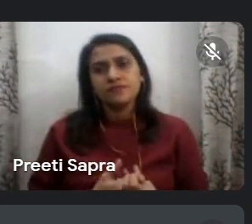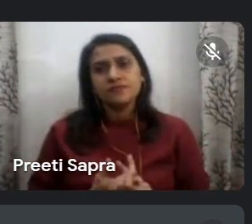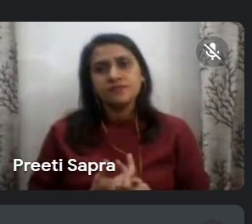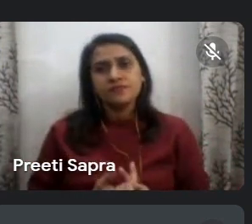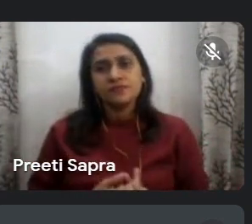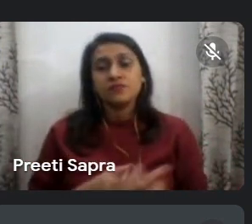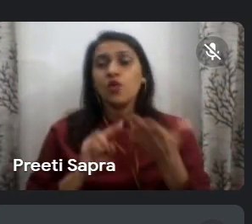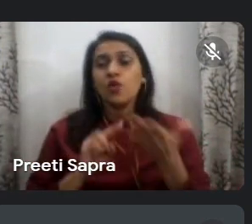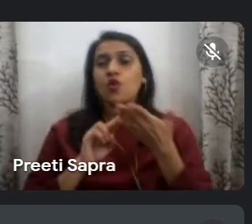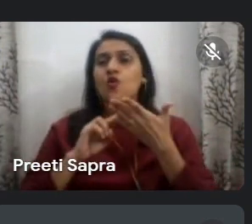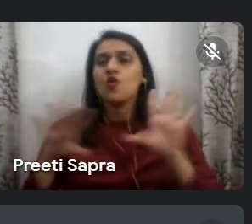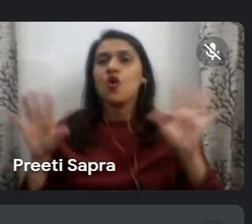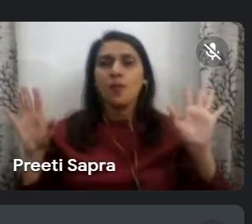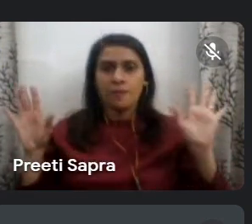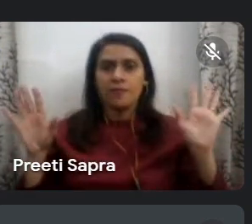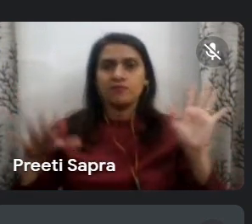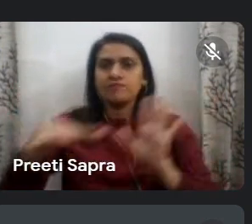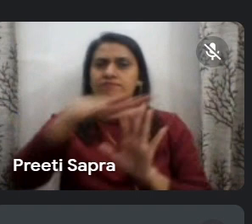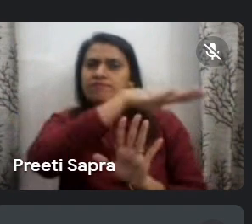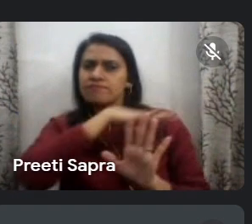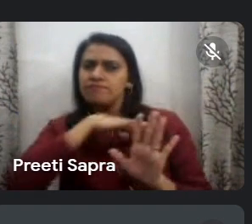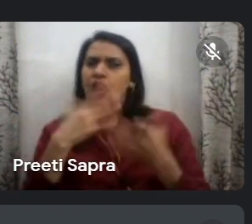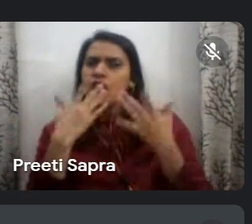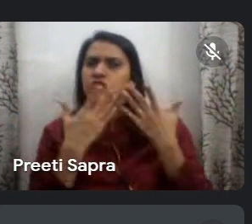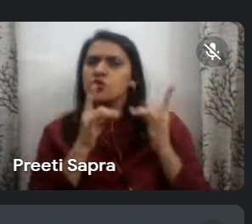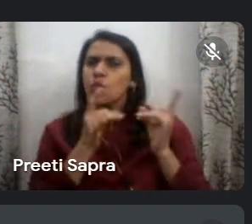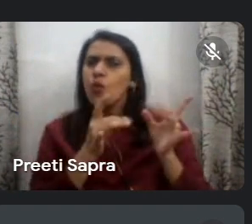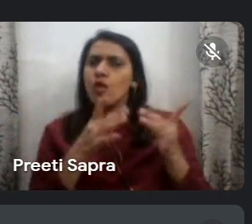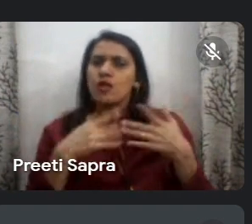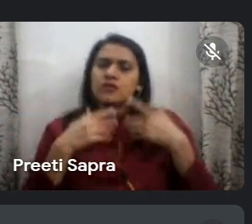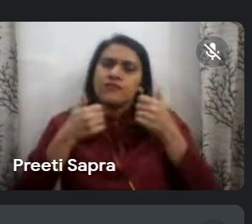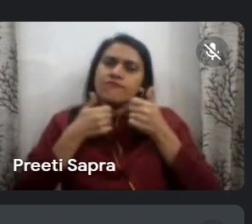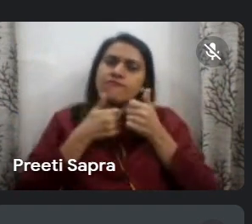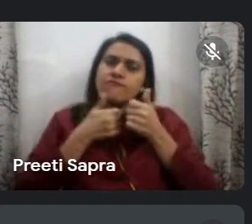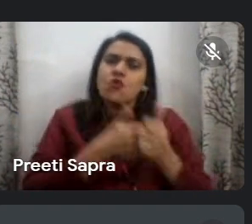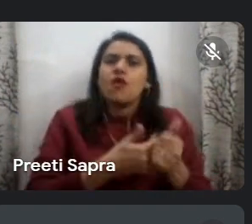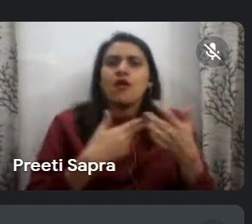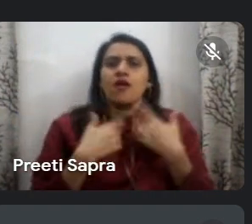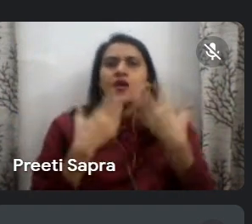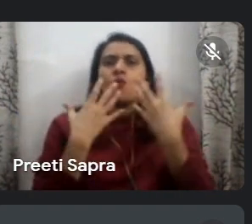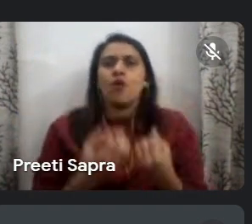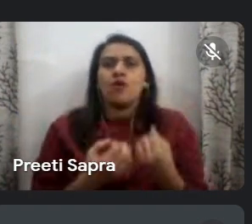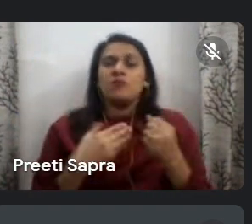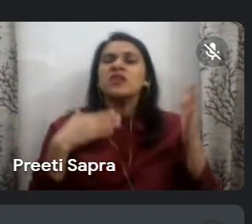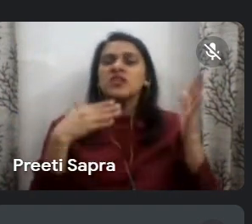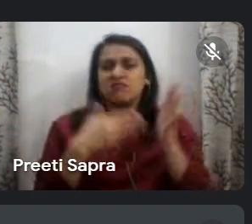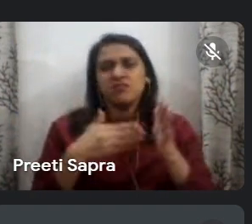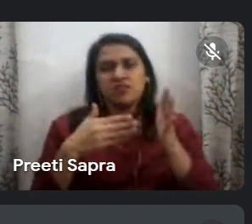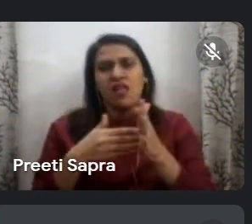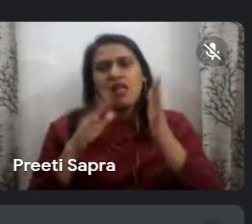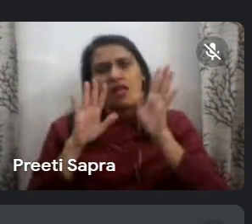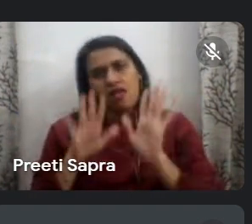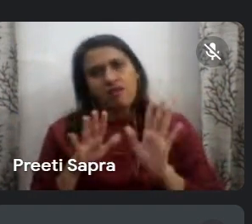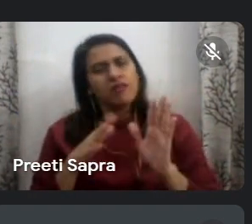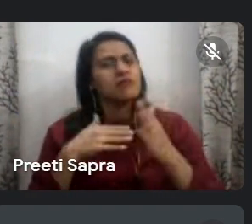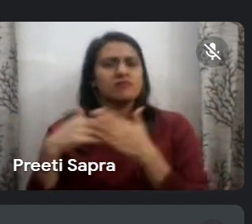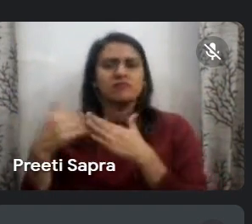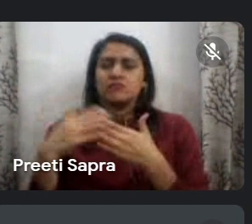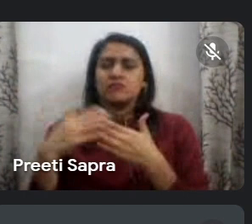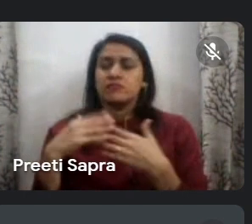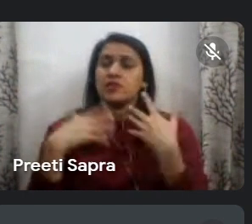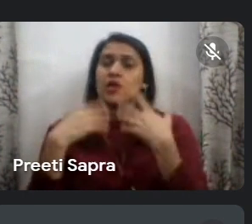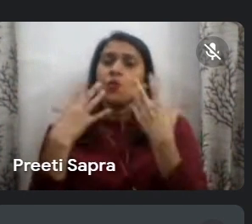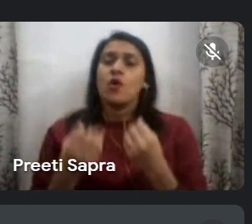normal construct of what education was. Maybe that was me challenging myself. Maybe that was me wanting to still fit